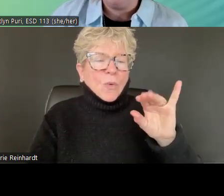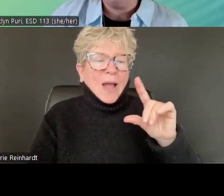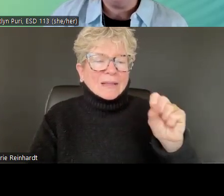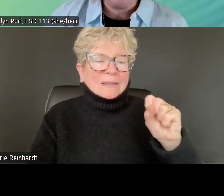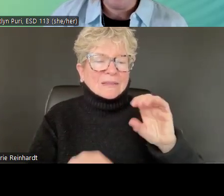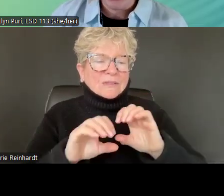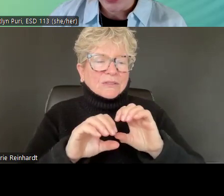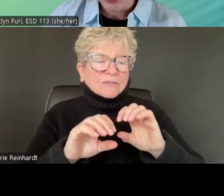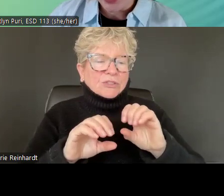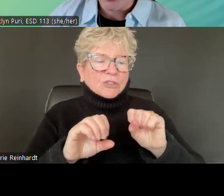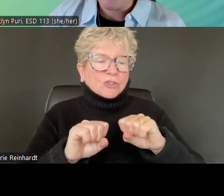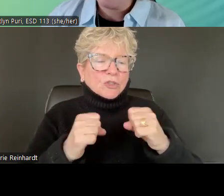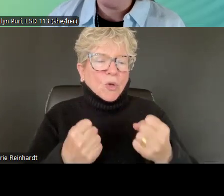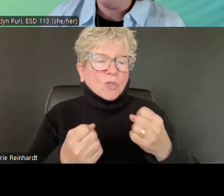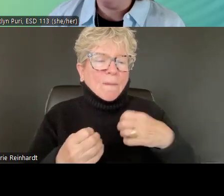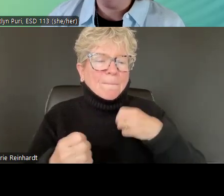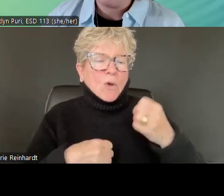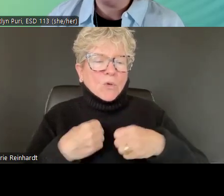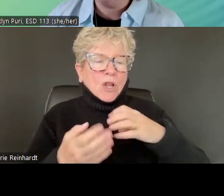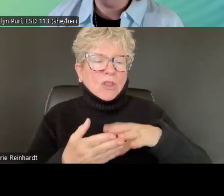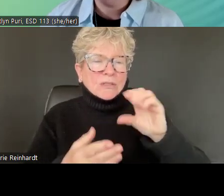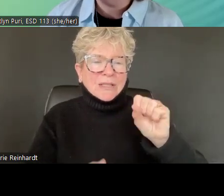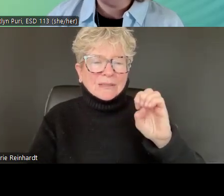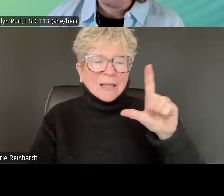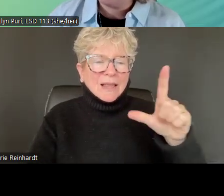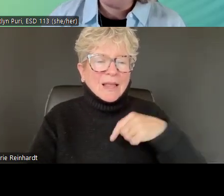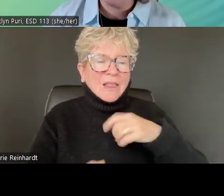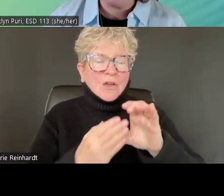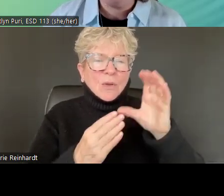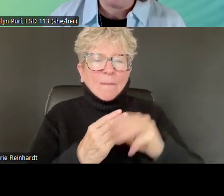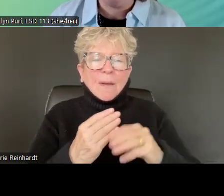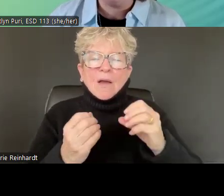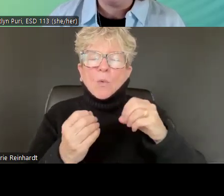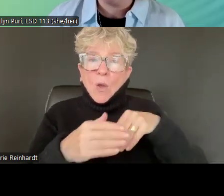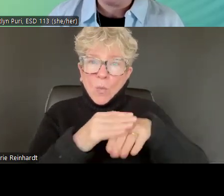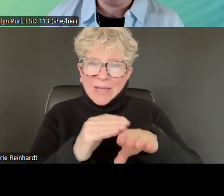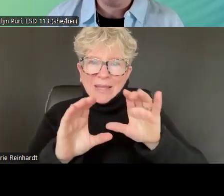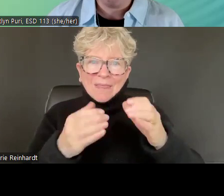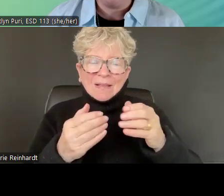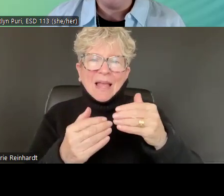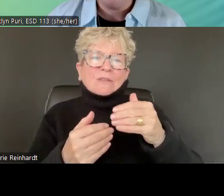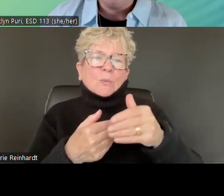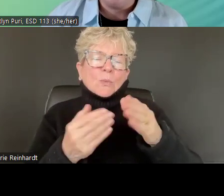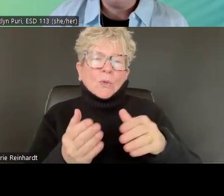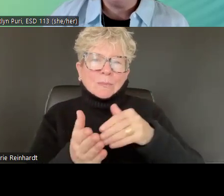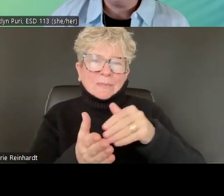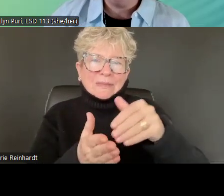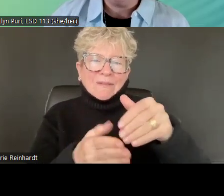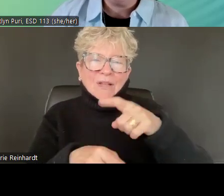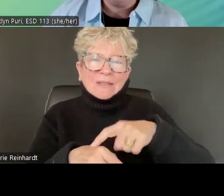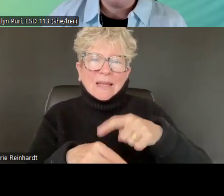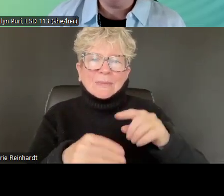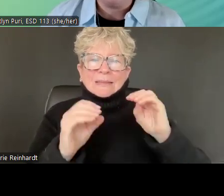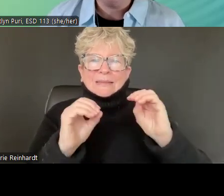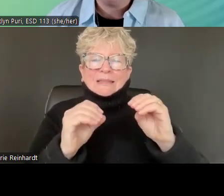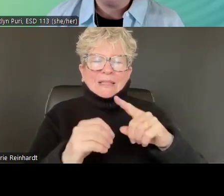This is multiple sessions of classroom presentations about SEL. And we